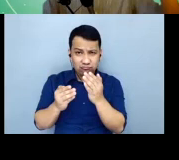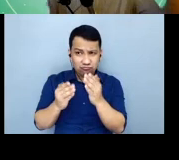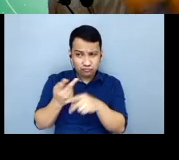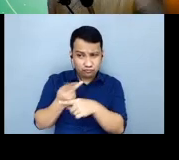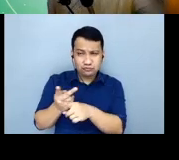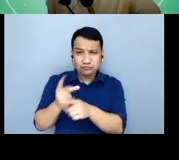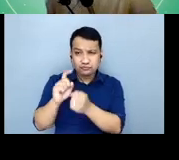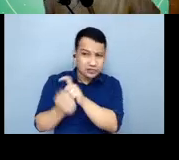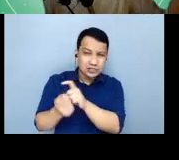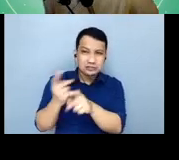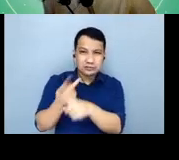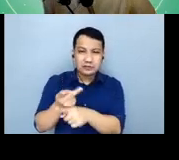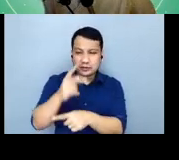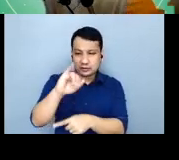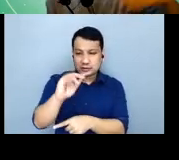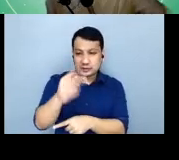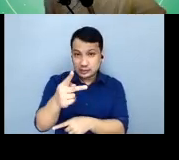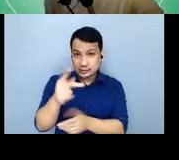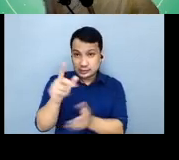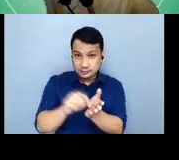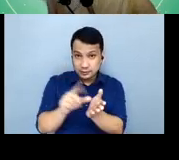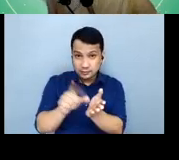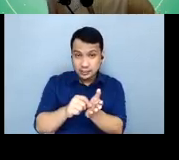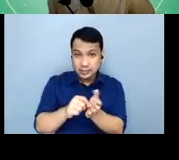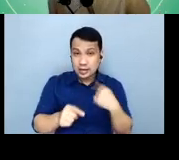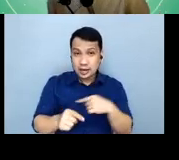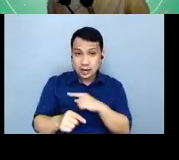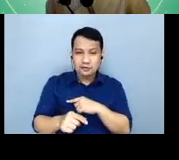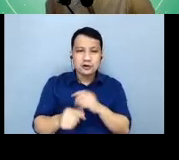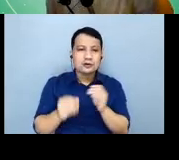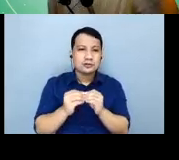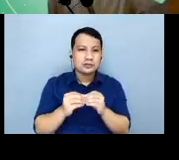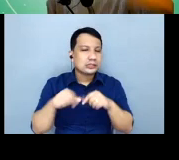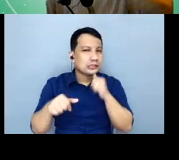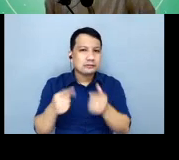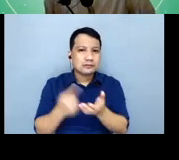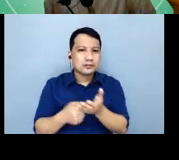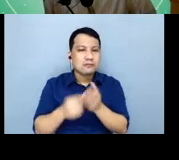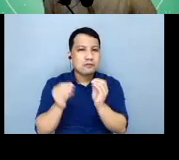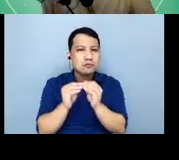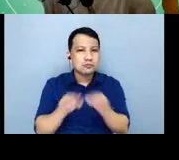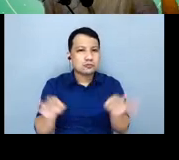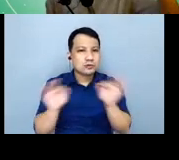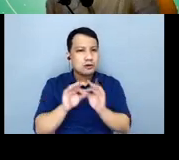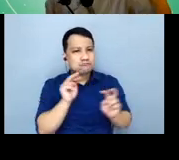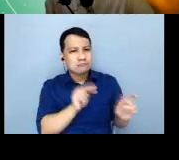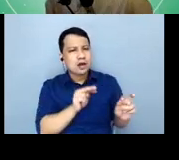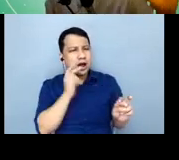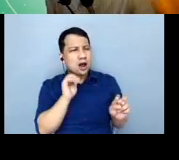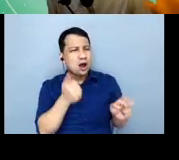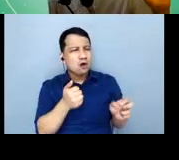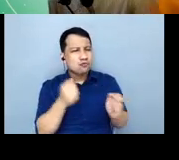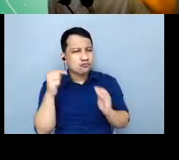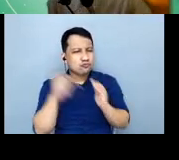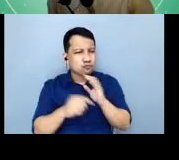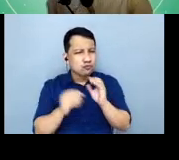product, the ink that we print the label of our packaging on isn't often discussed, but it's an important way of seeing just how deep and